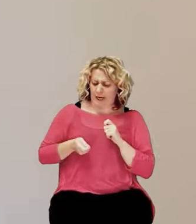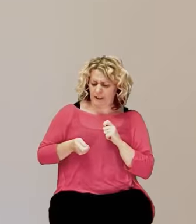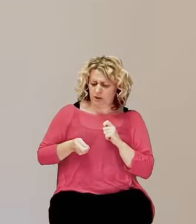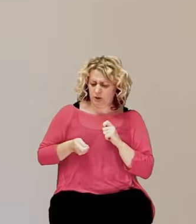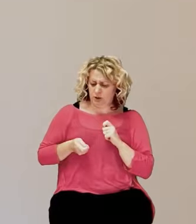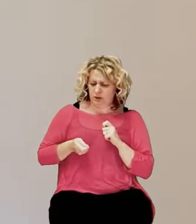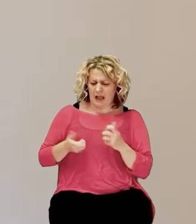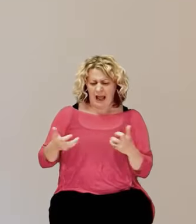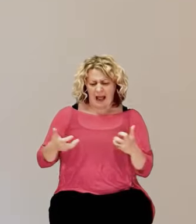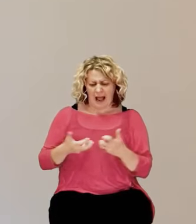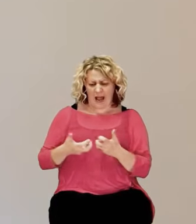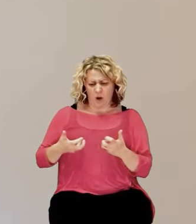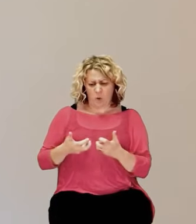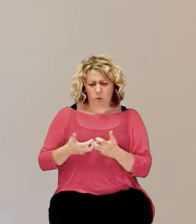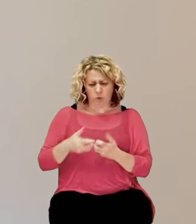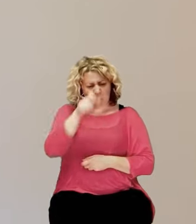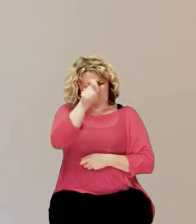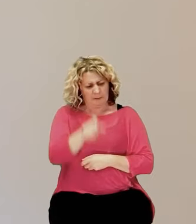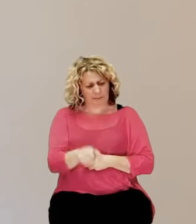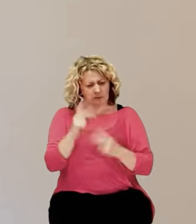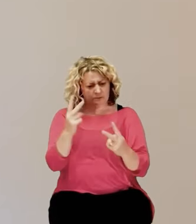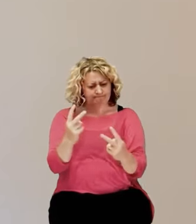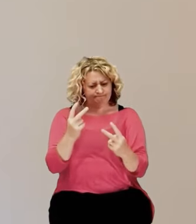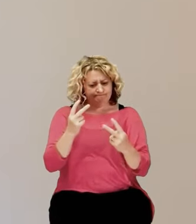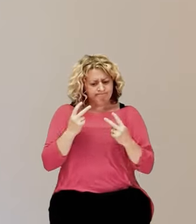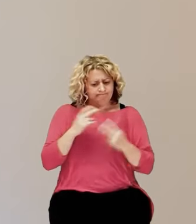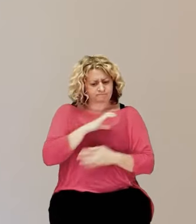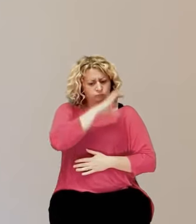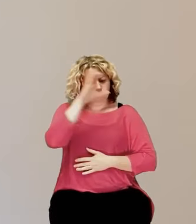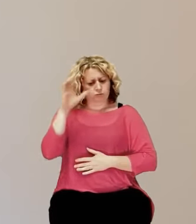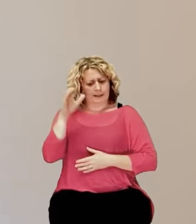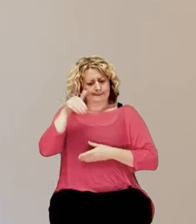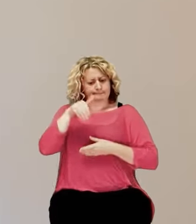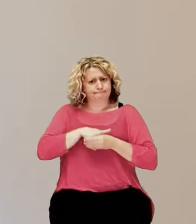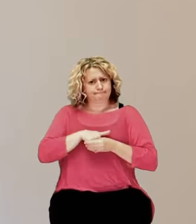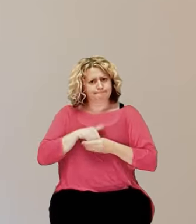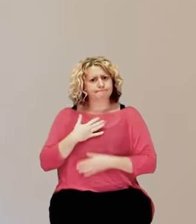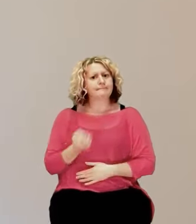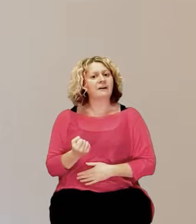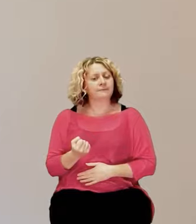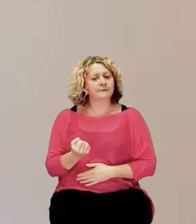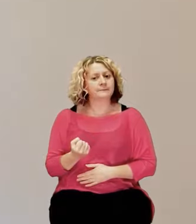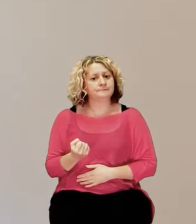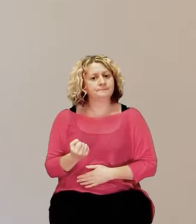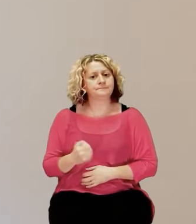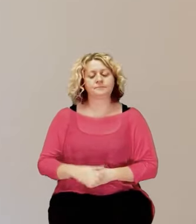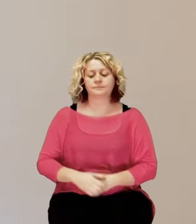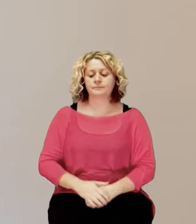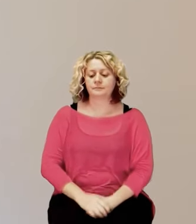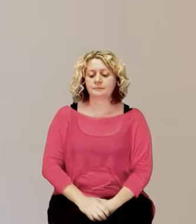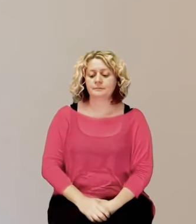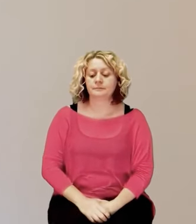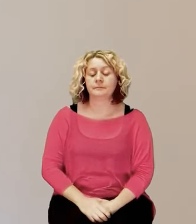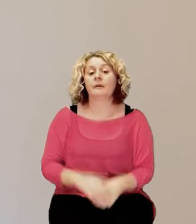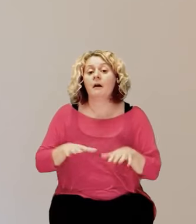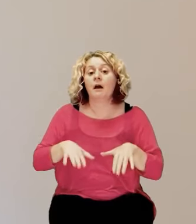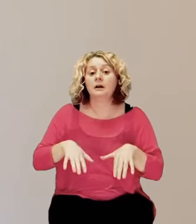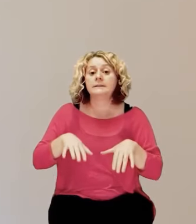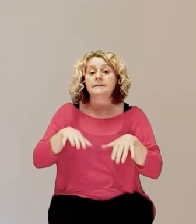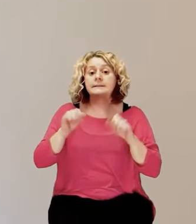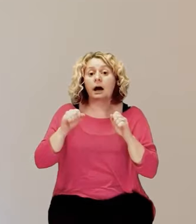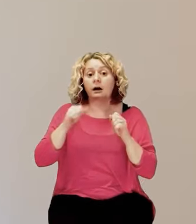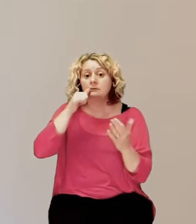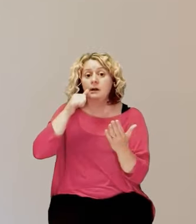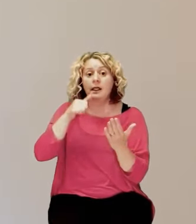That's what we're up to. This is about the priority of godliness. At the very start of this letter, in chapter 1, in the first